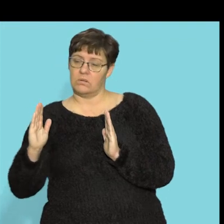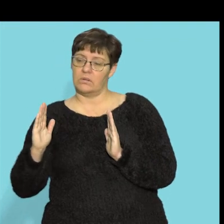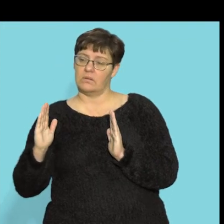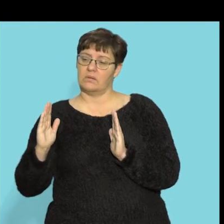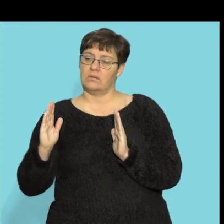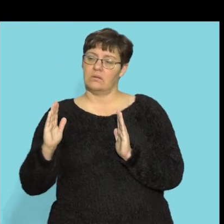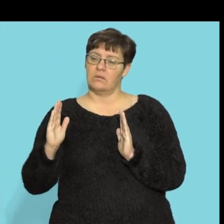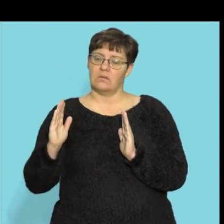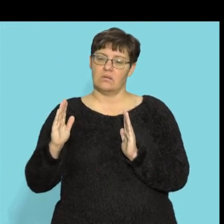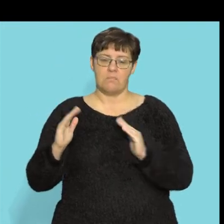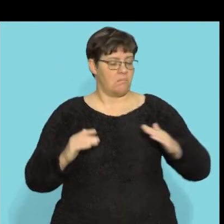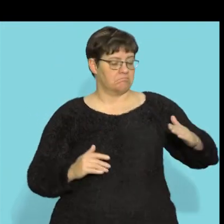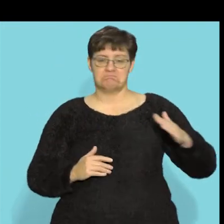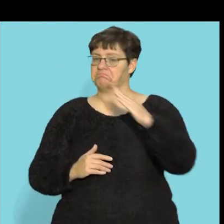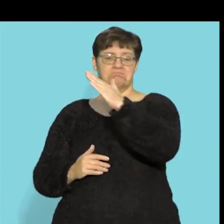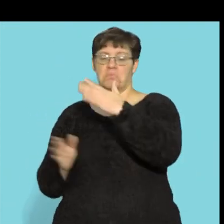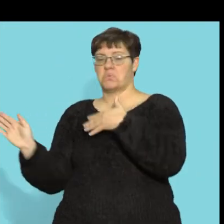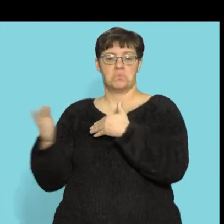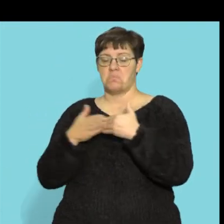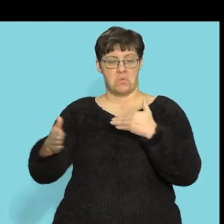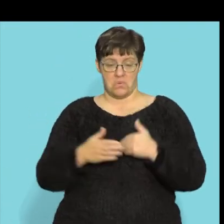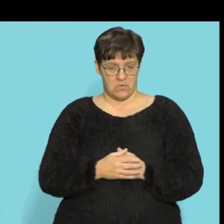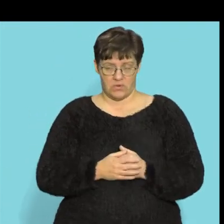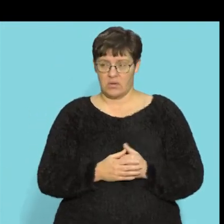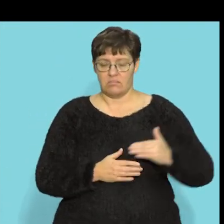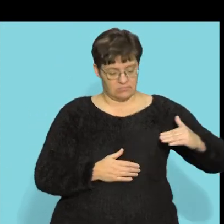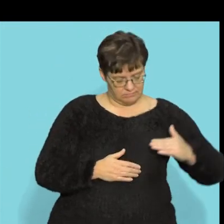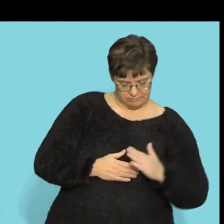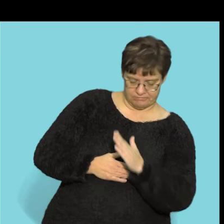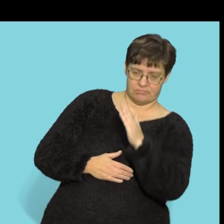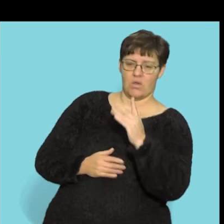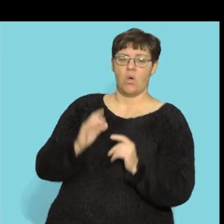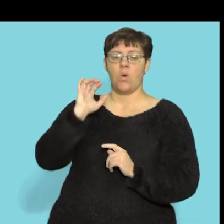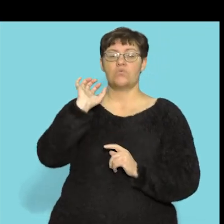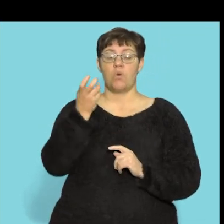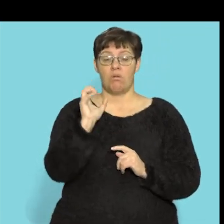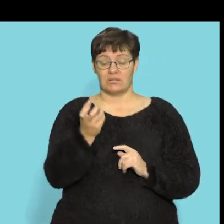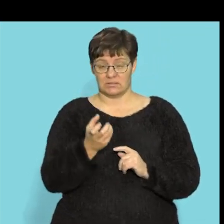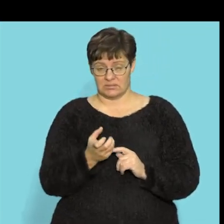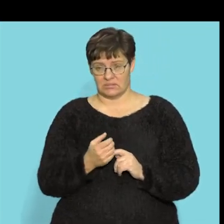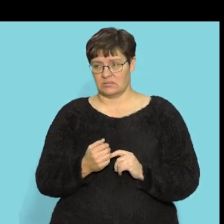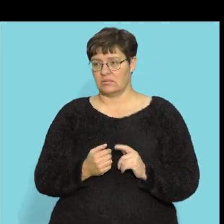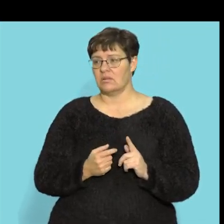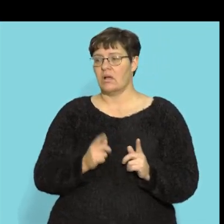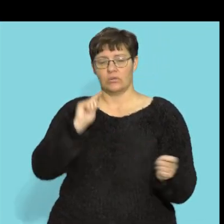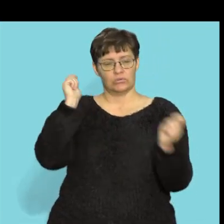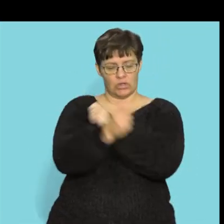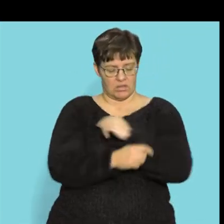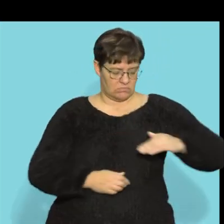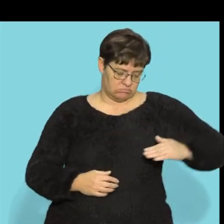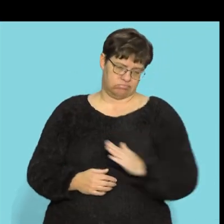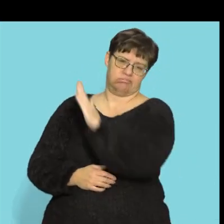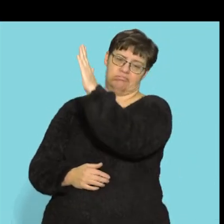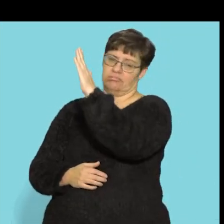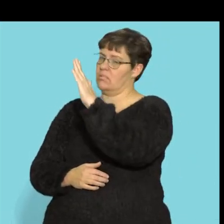linear relationship kind of does not exist anymore. As you can see with gold, what is happening, it changes